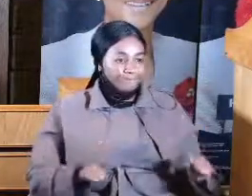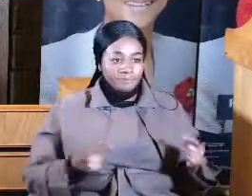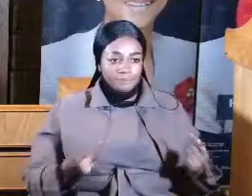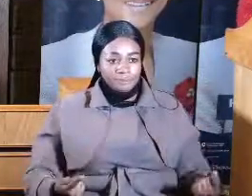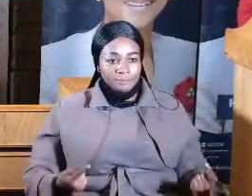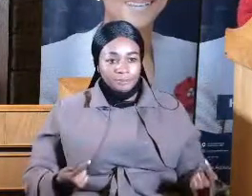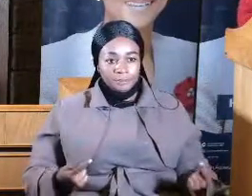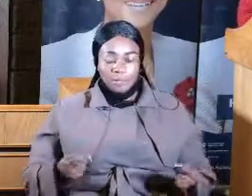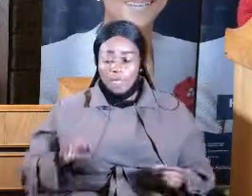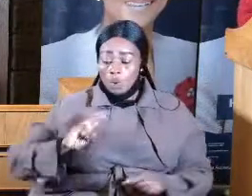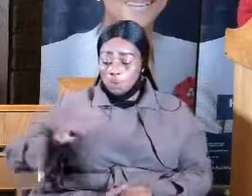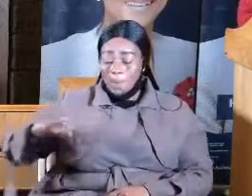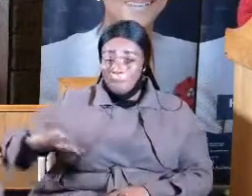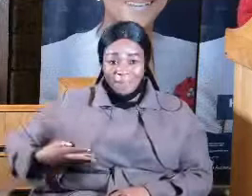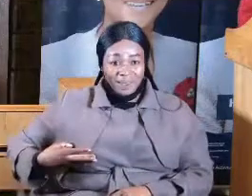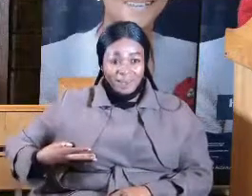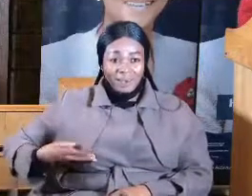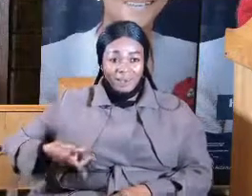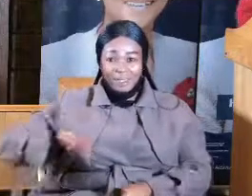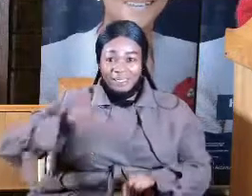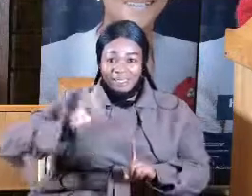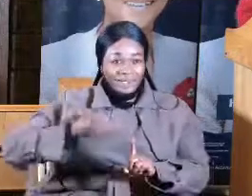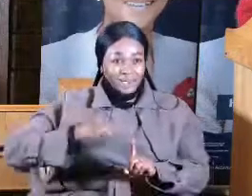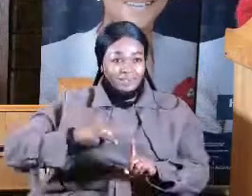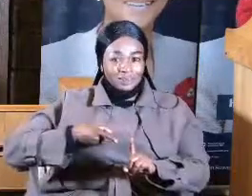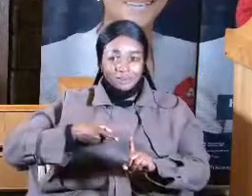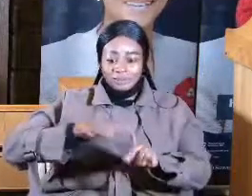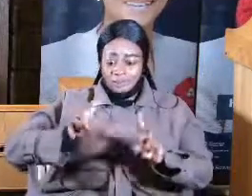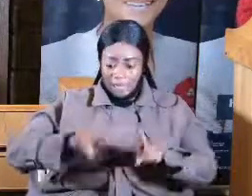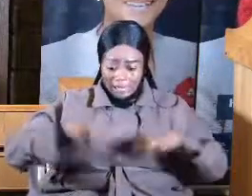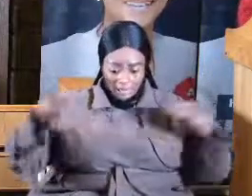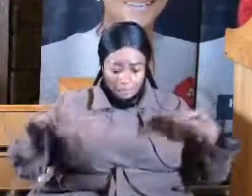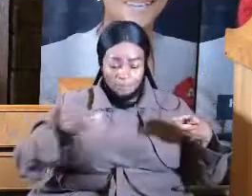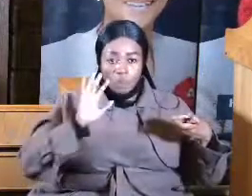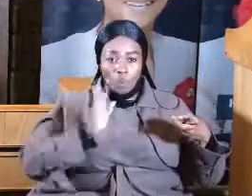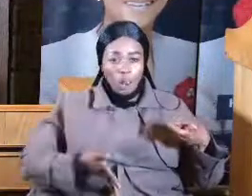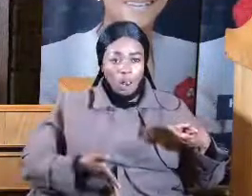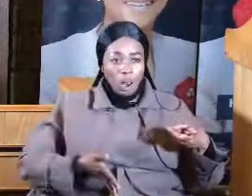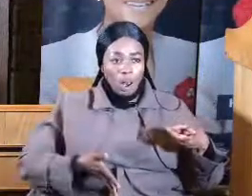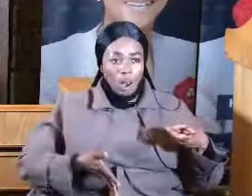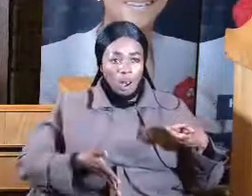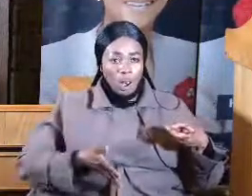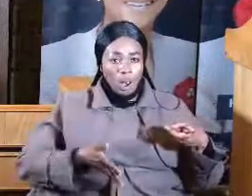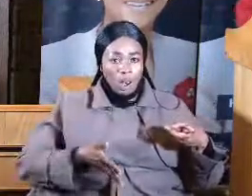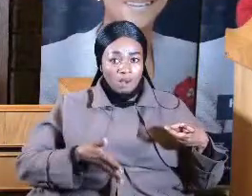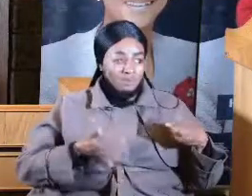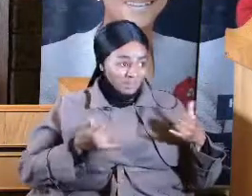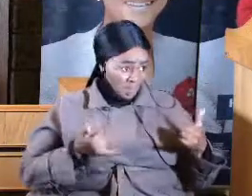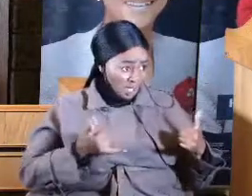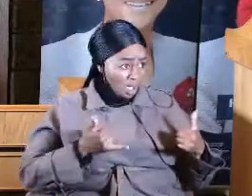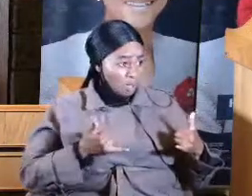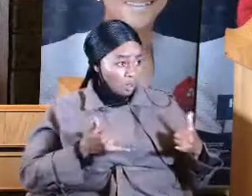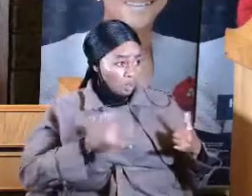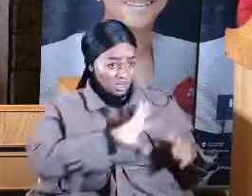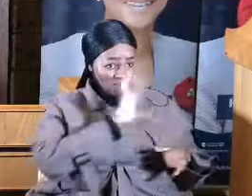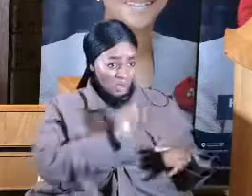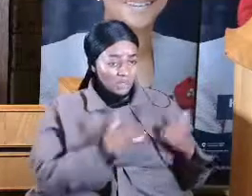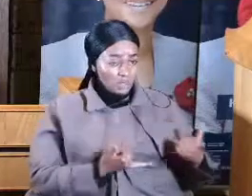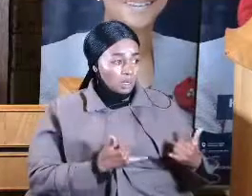Women are being threatened that they are going to be raped in this day and age of today.